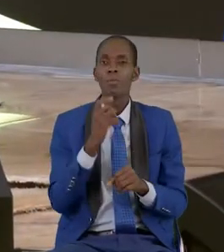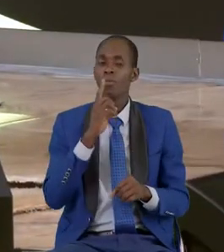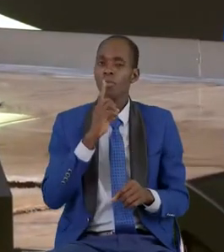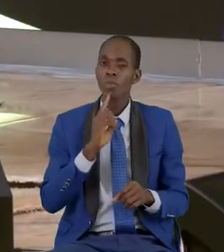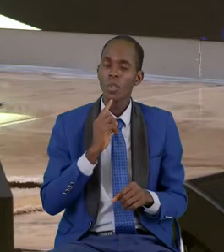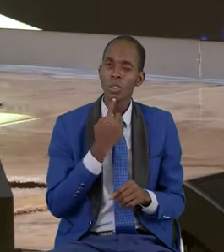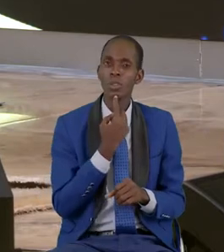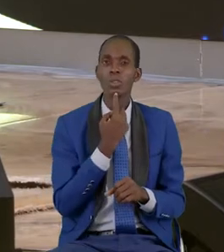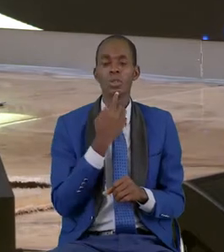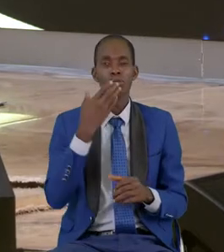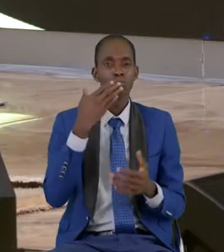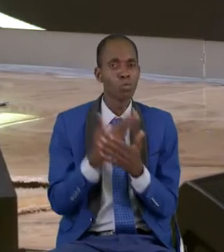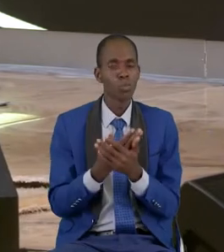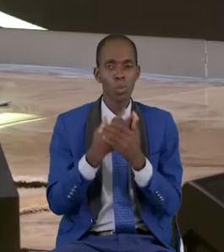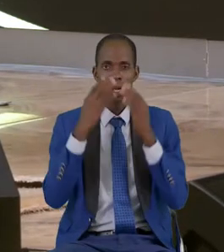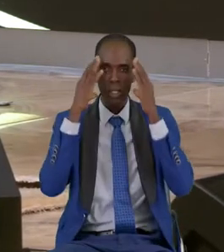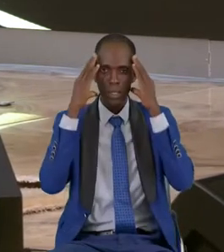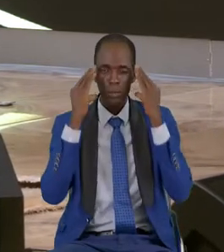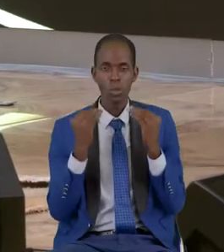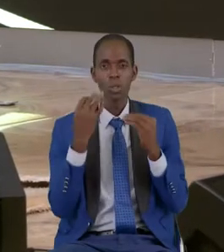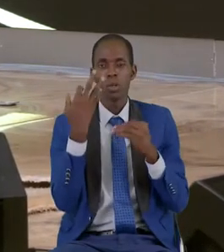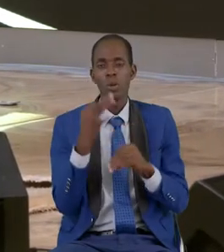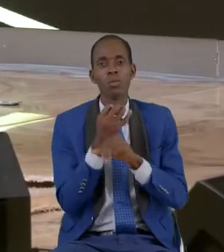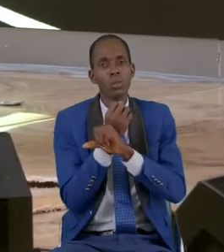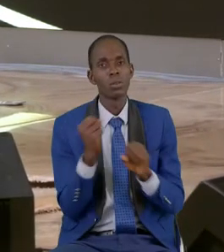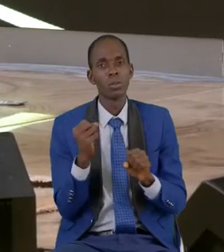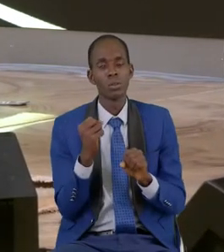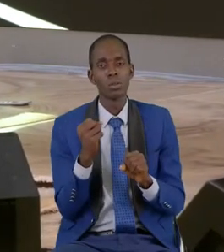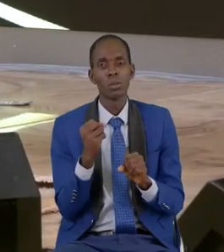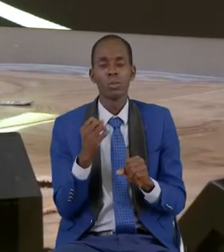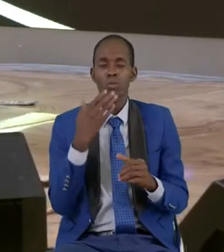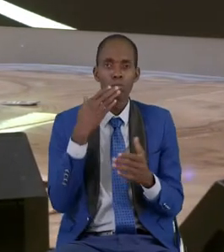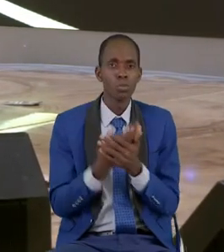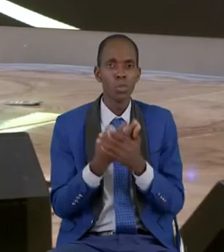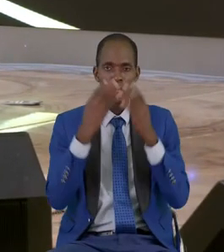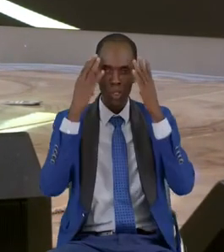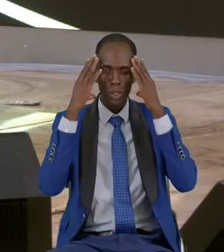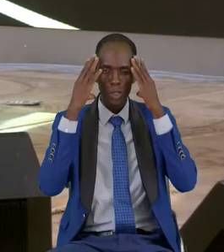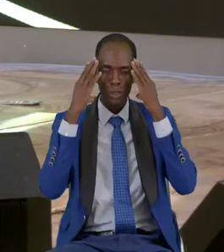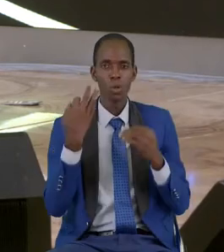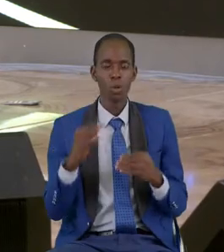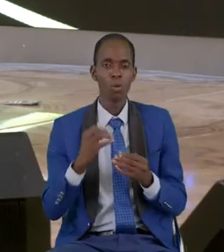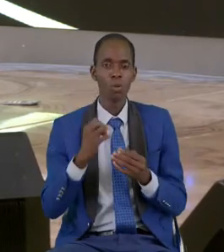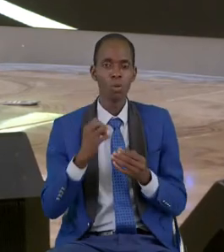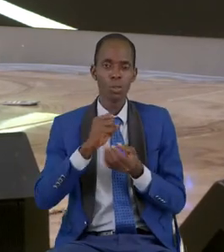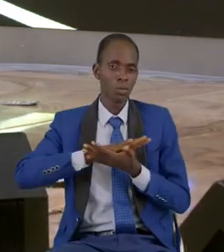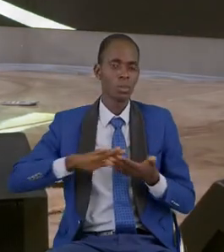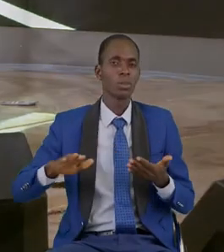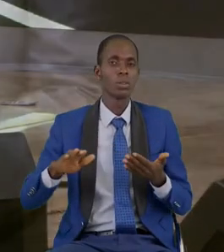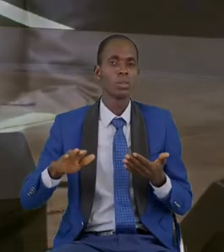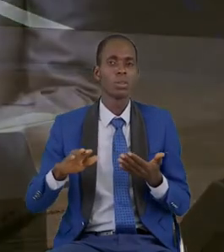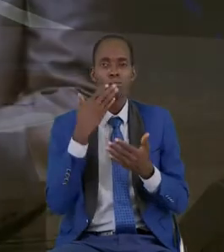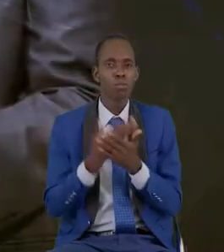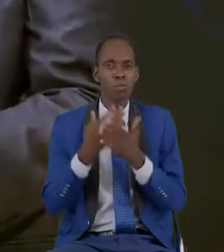of salvation, a good experience of sanctification, a good experience of baptism